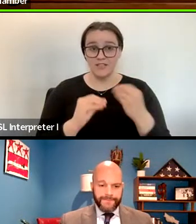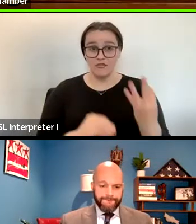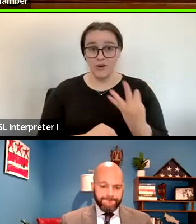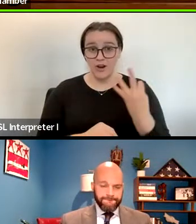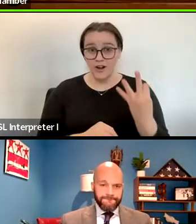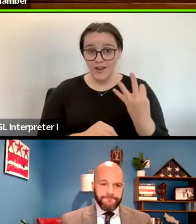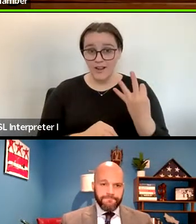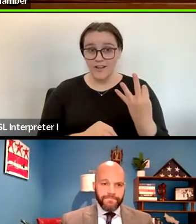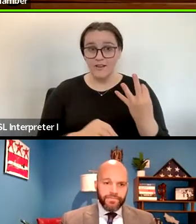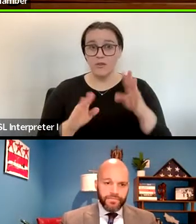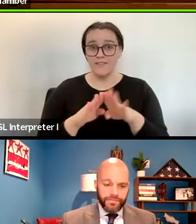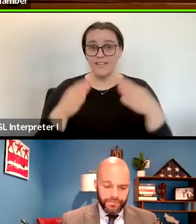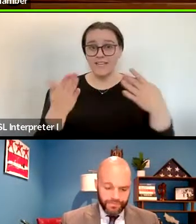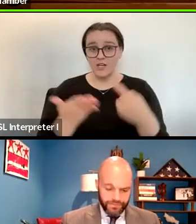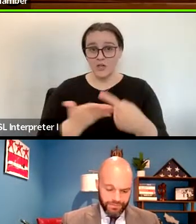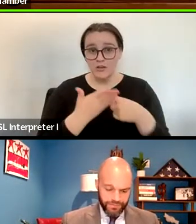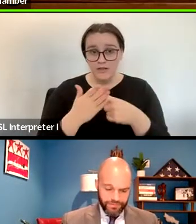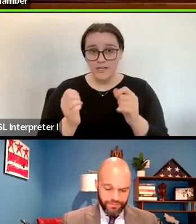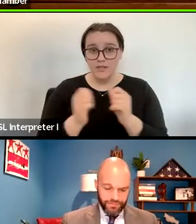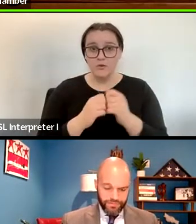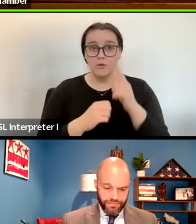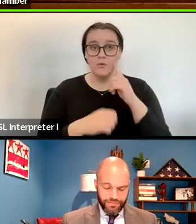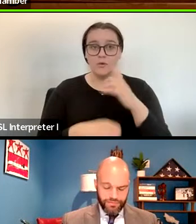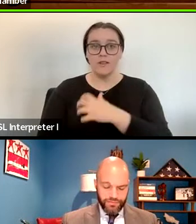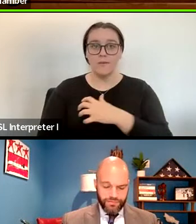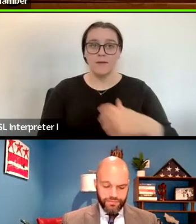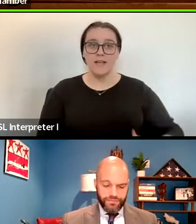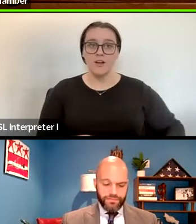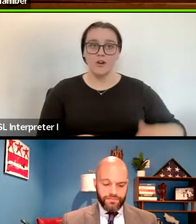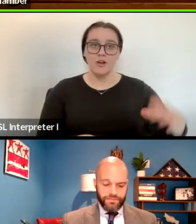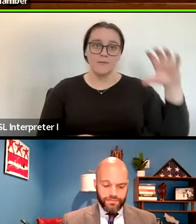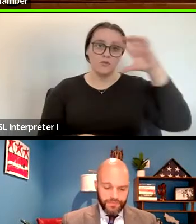mayor, and I'm assuming the city administrator, will present,